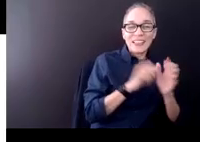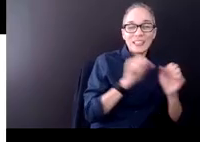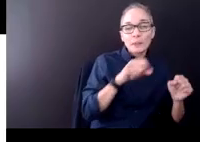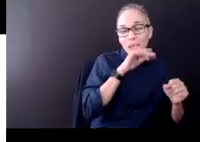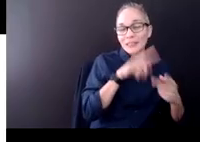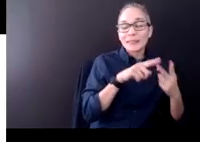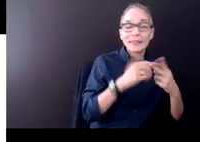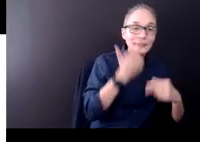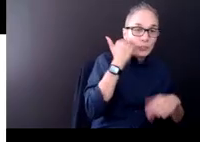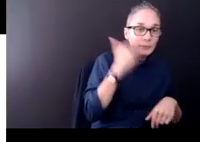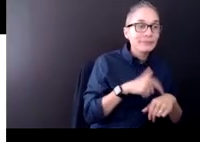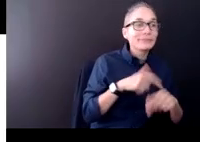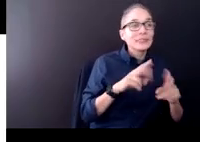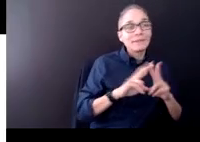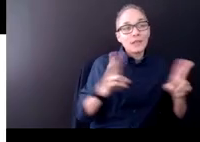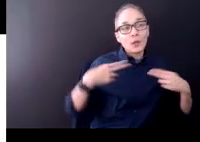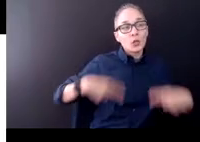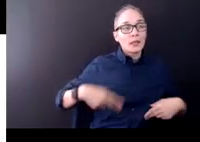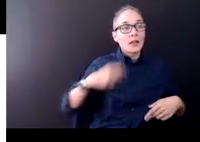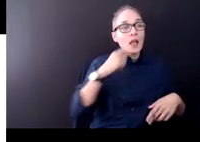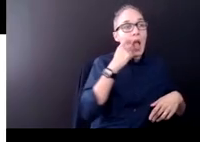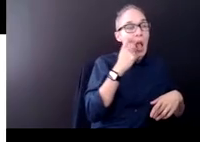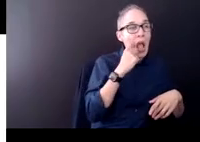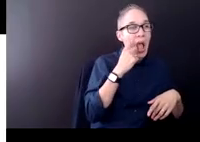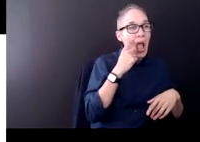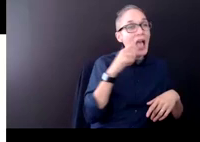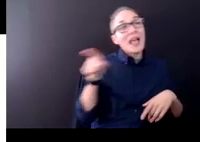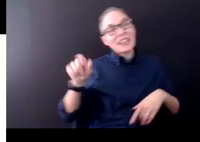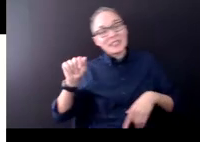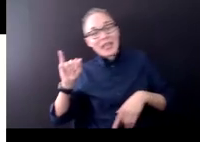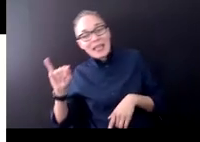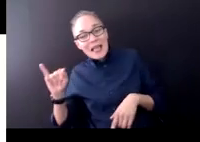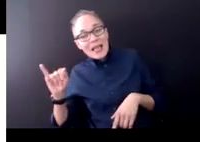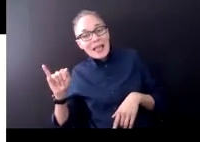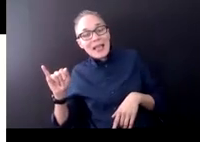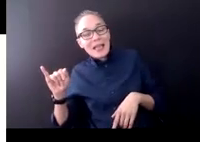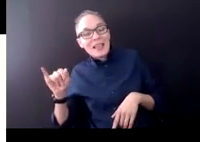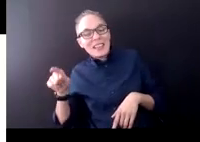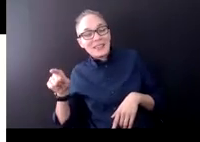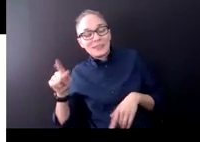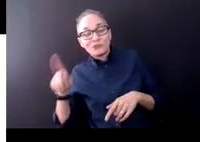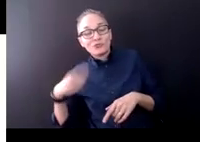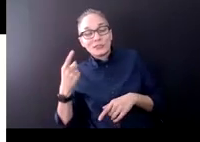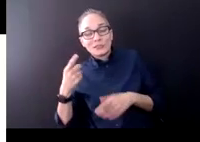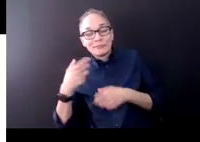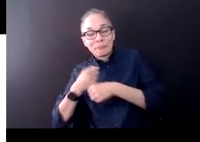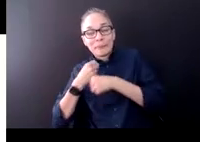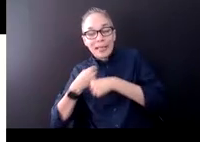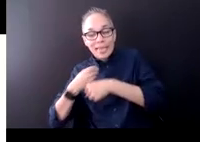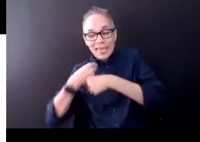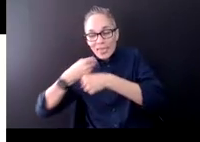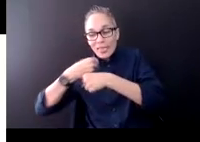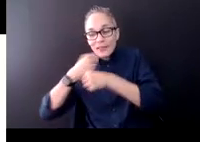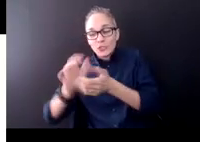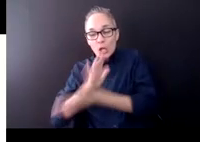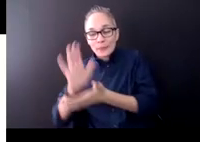time consuming, it's deeply human. Um, AI generated syntax it's just document production. So it's really